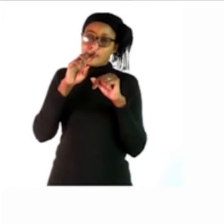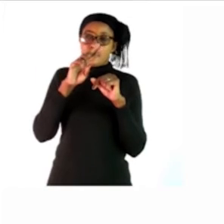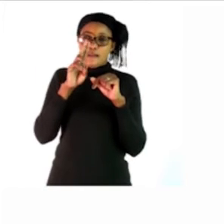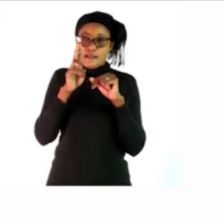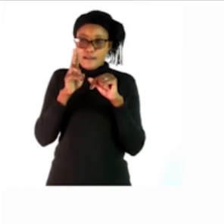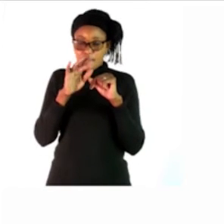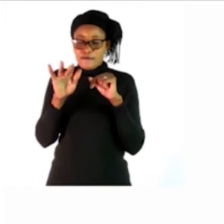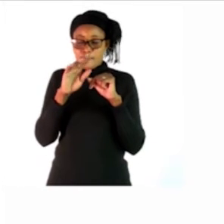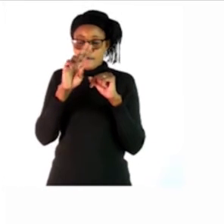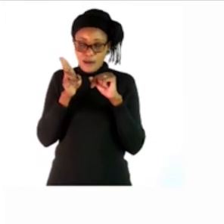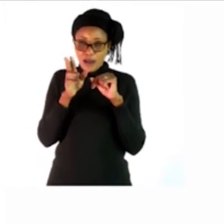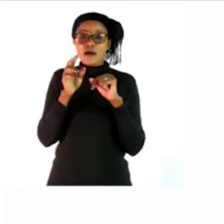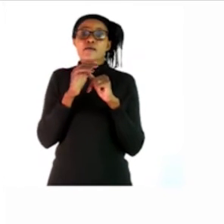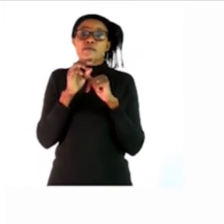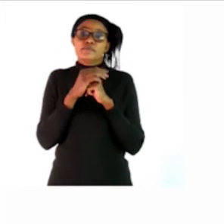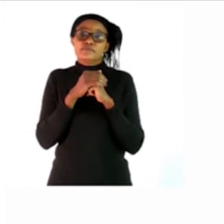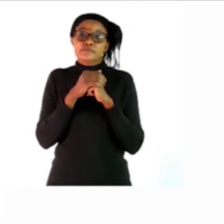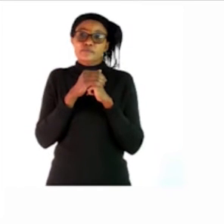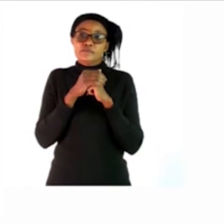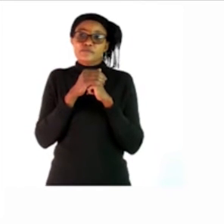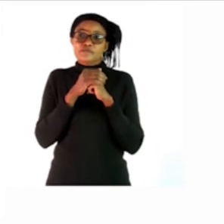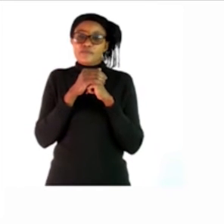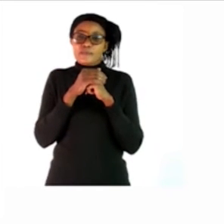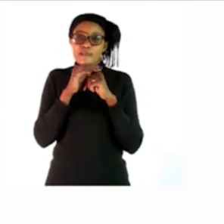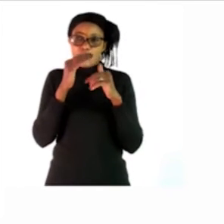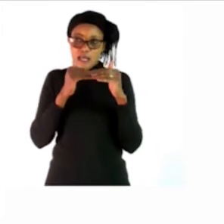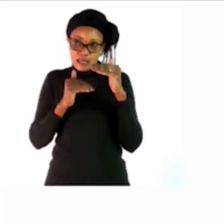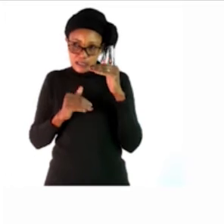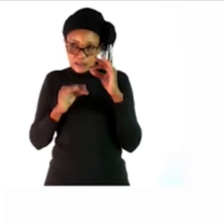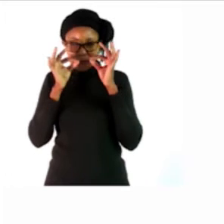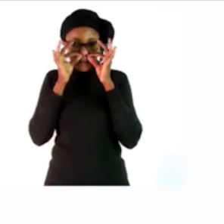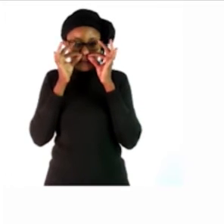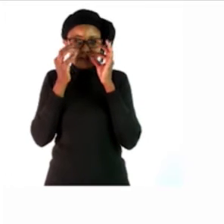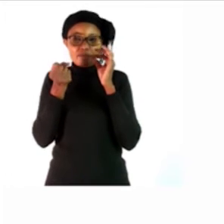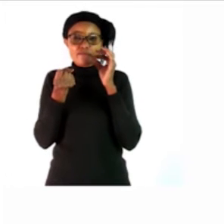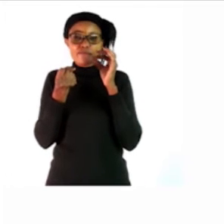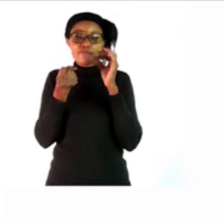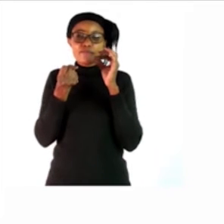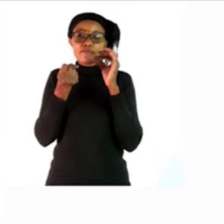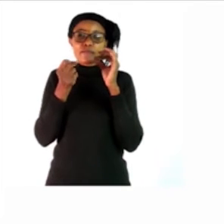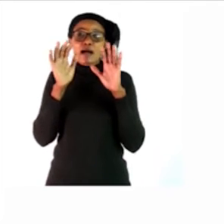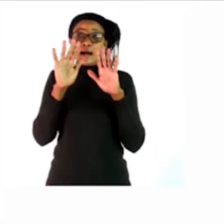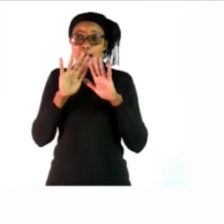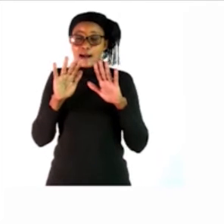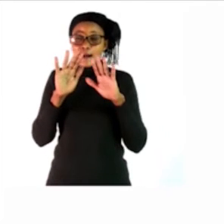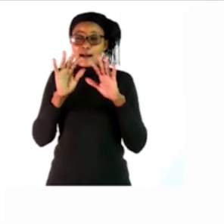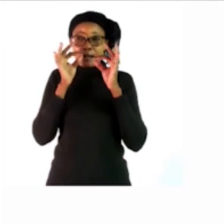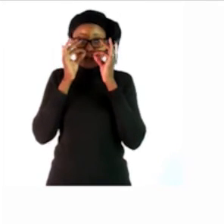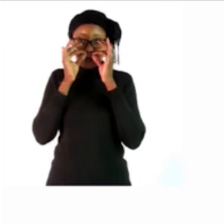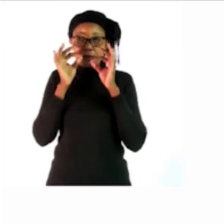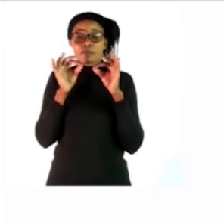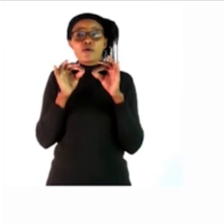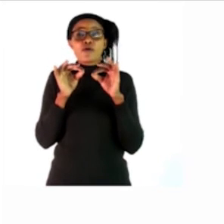H. Under the hill is a hippo. Color the hippo in and